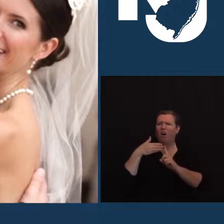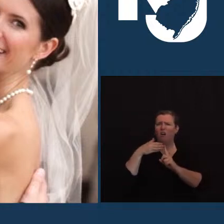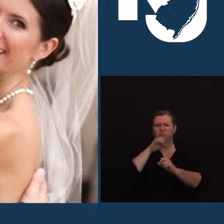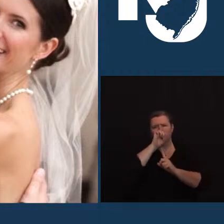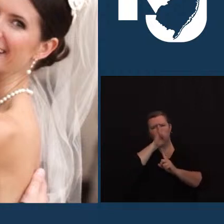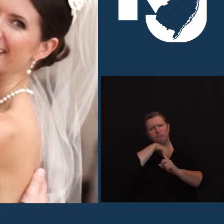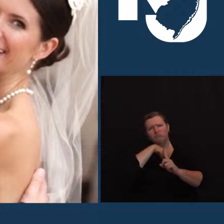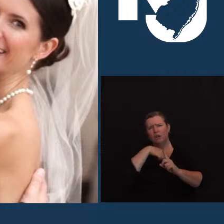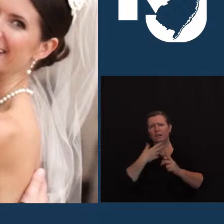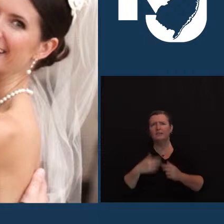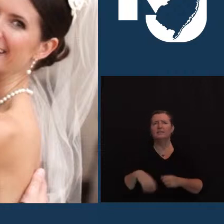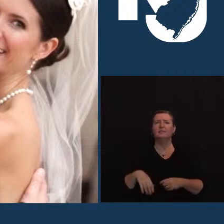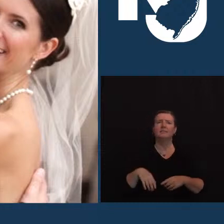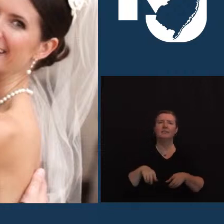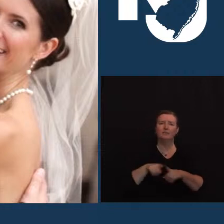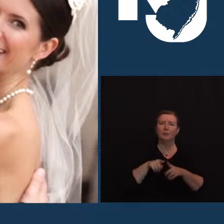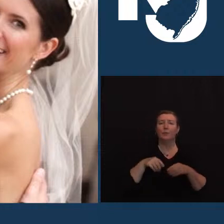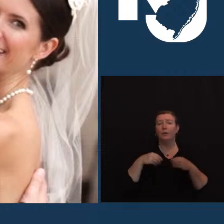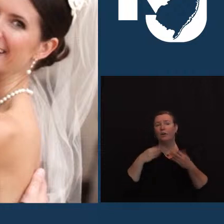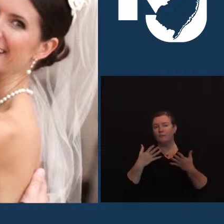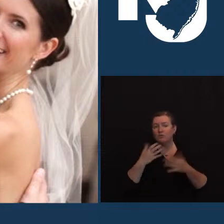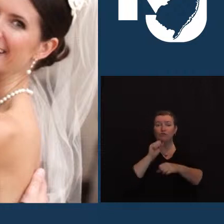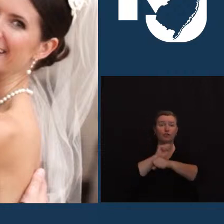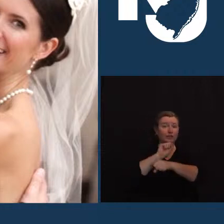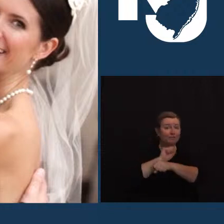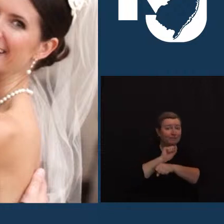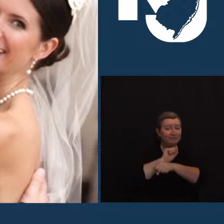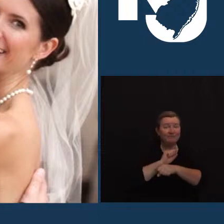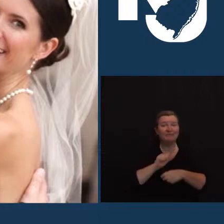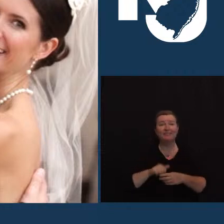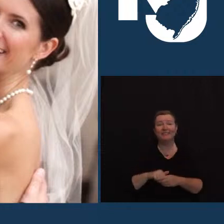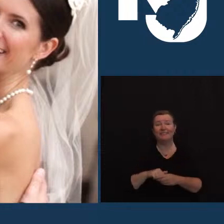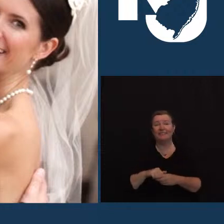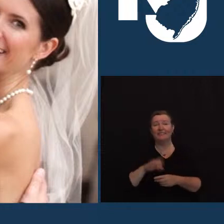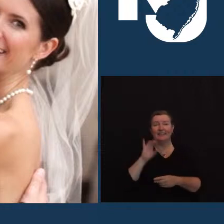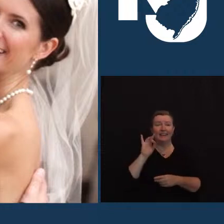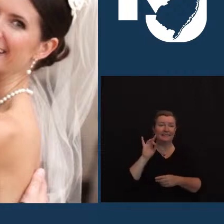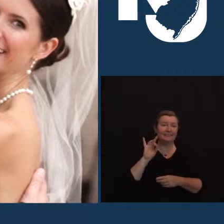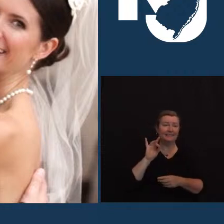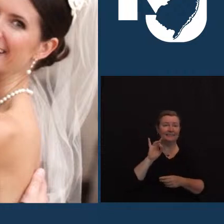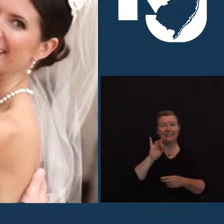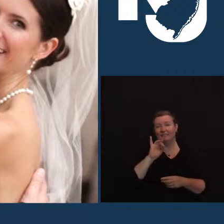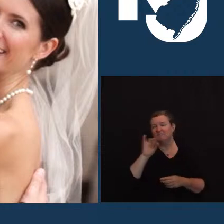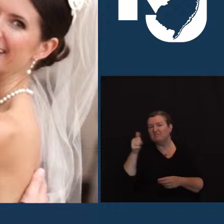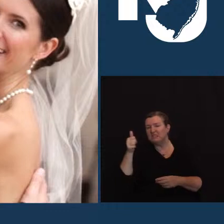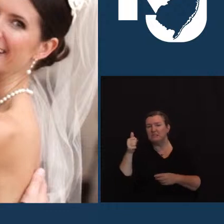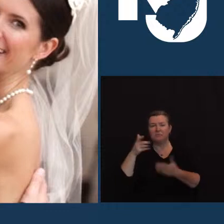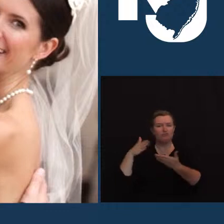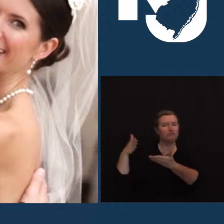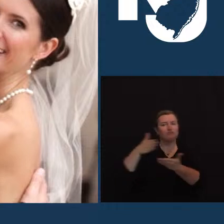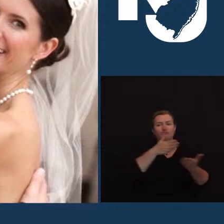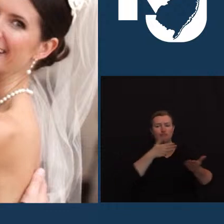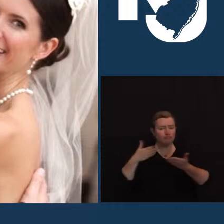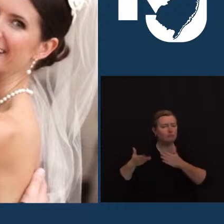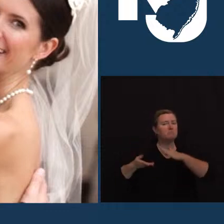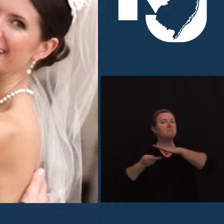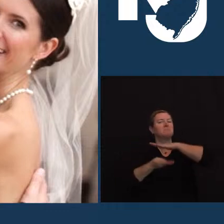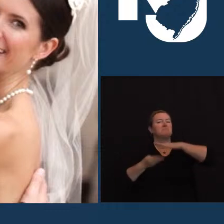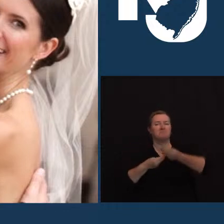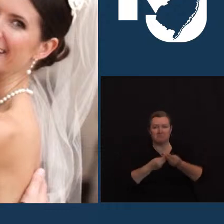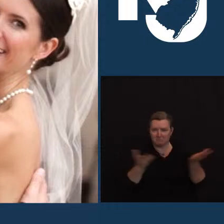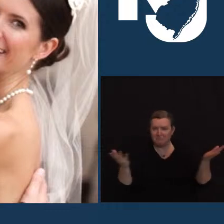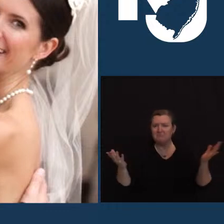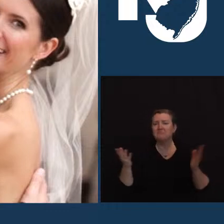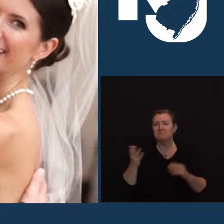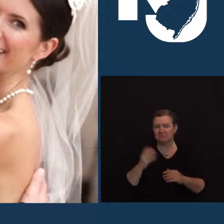created jobs in Hackettstown with a staff of between 8 to 10, helping them turn out meals and baked treats. To help them keep Stella